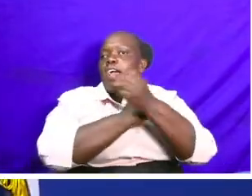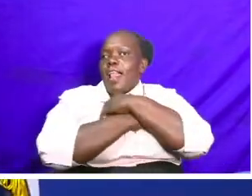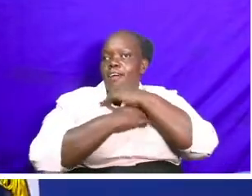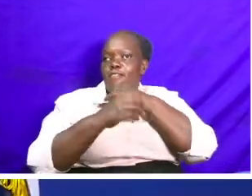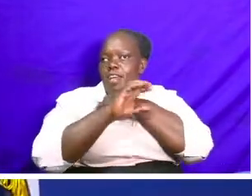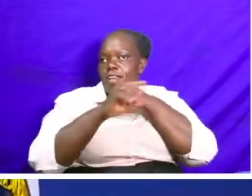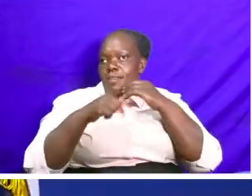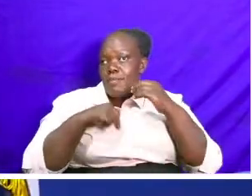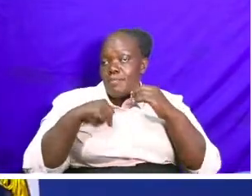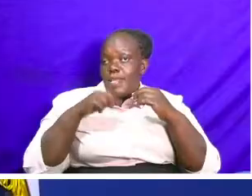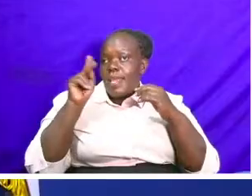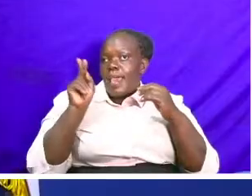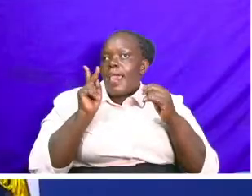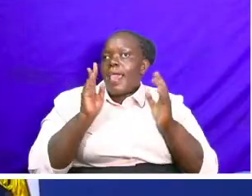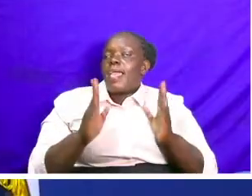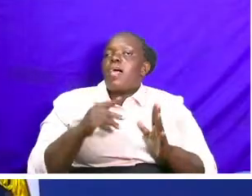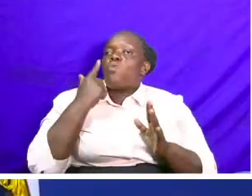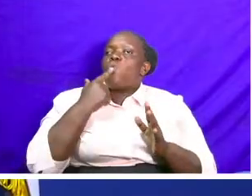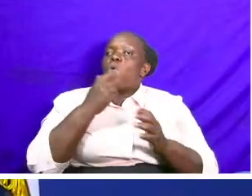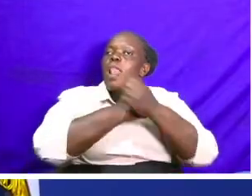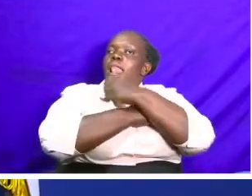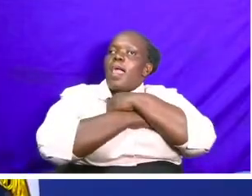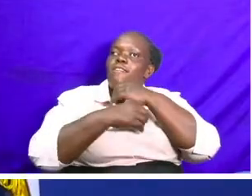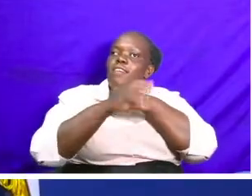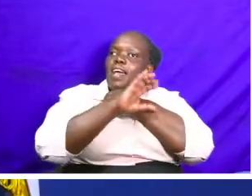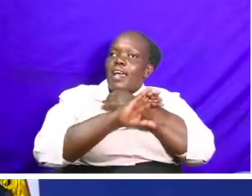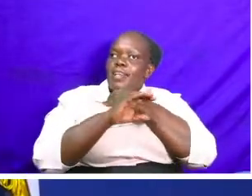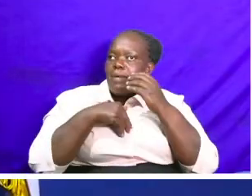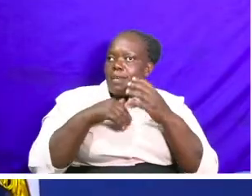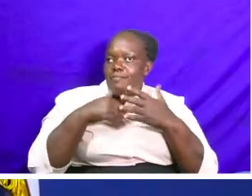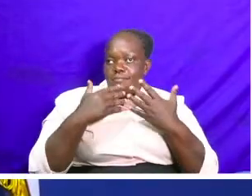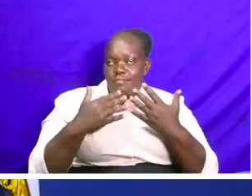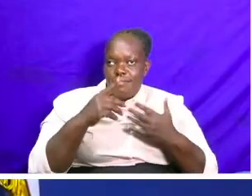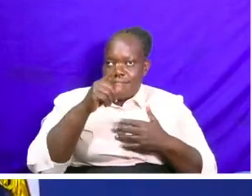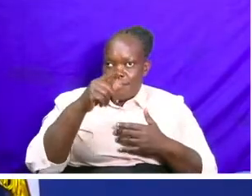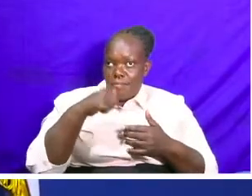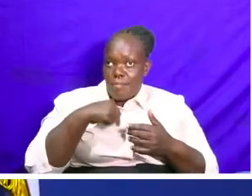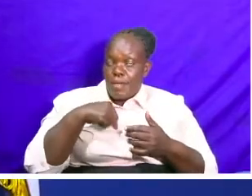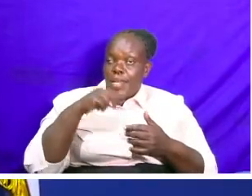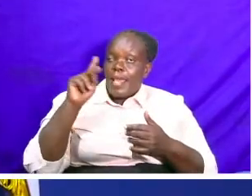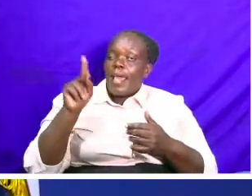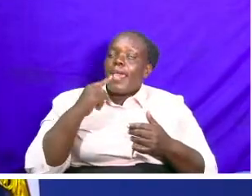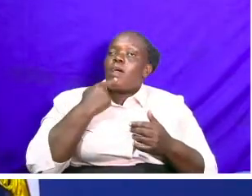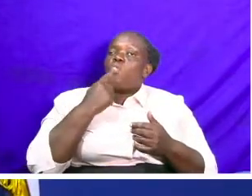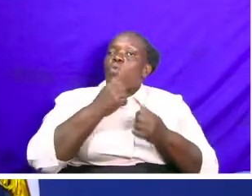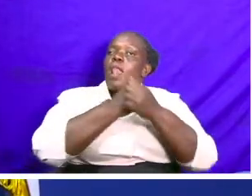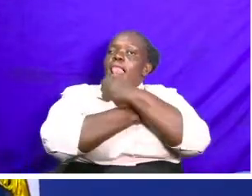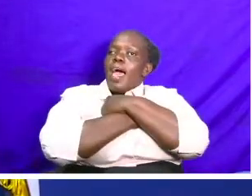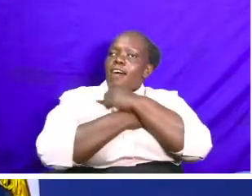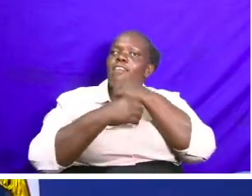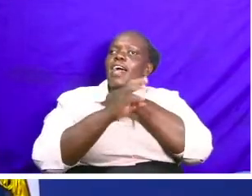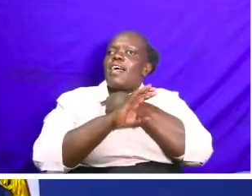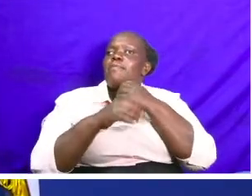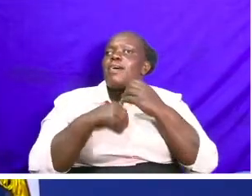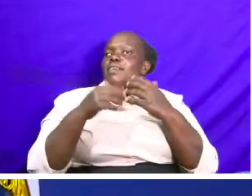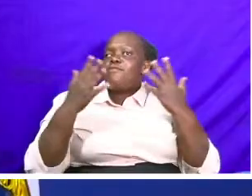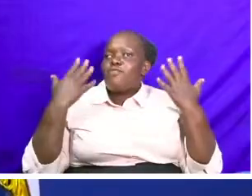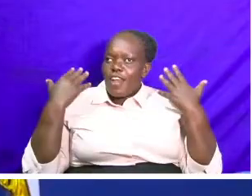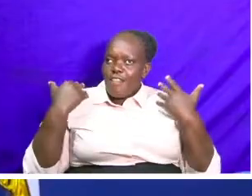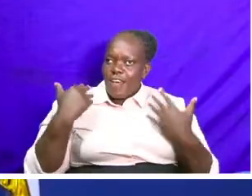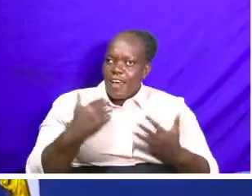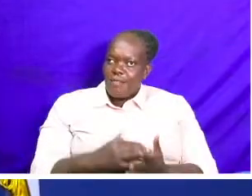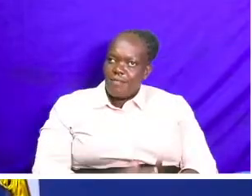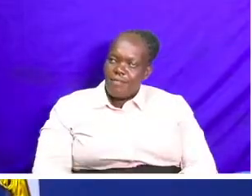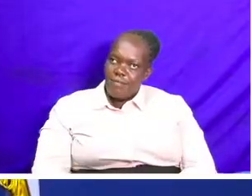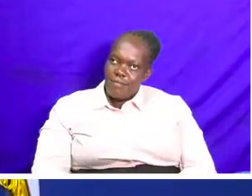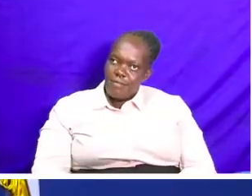umoja na uzalendo. Mimi ni Mkenya mzalendo. Je, wewe? Mimi ni Mkenya mzalendo